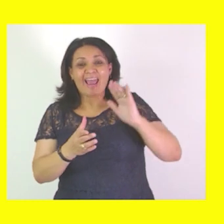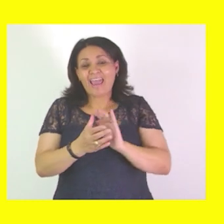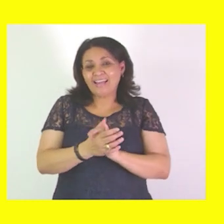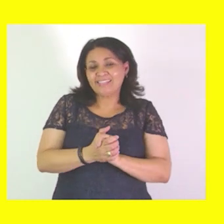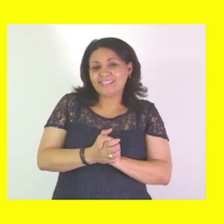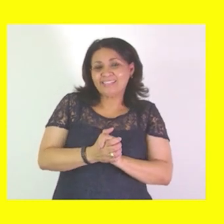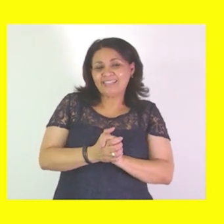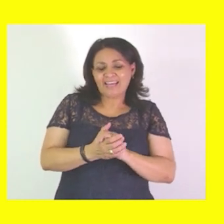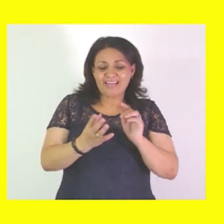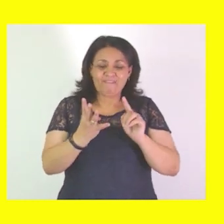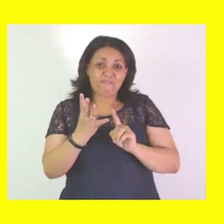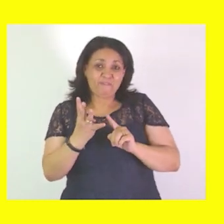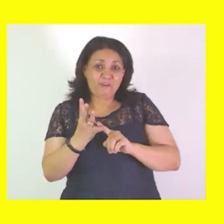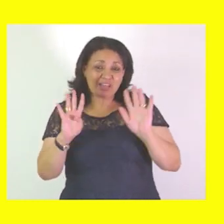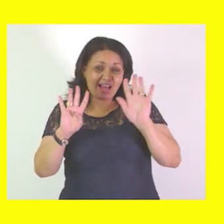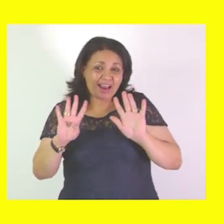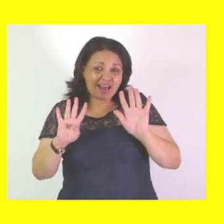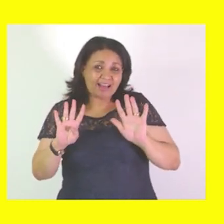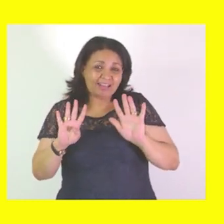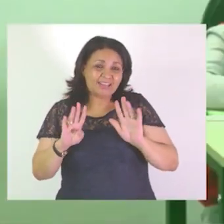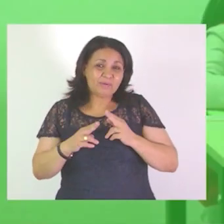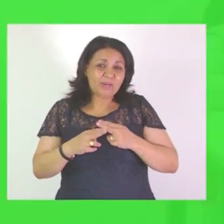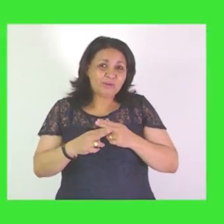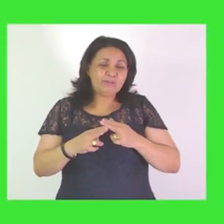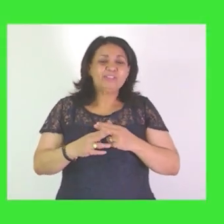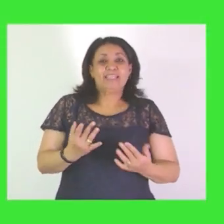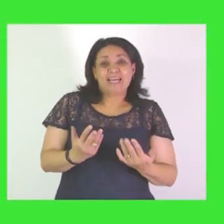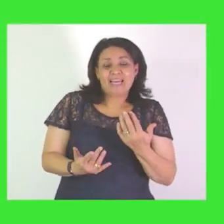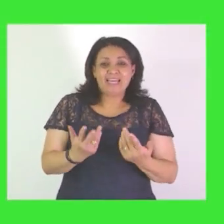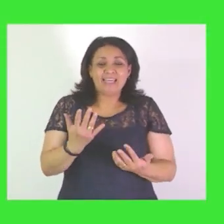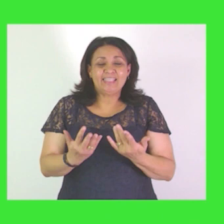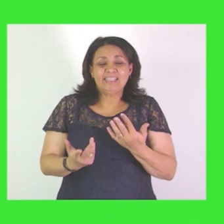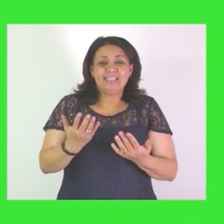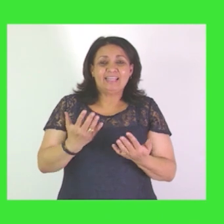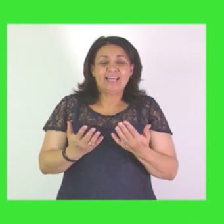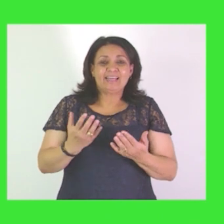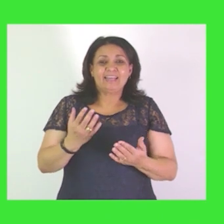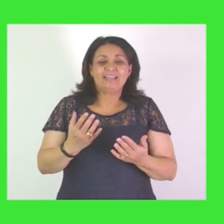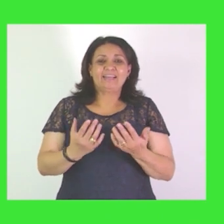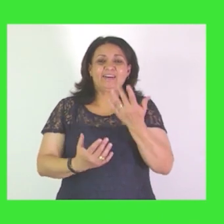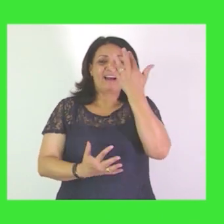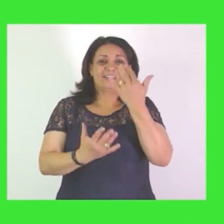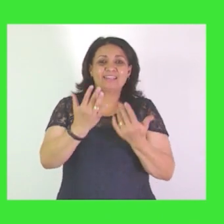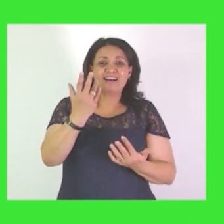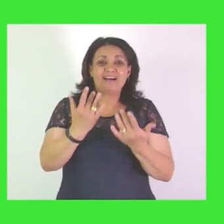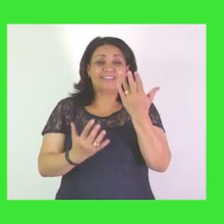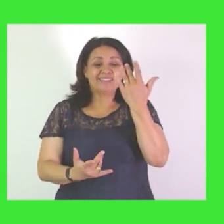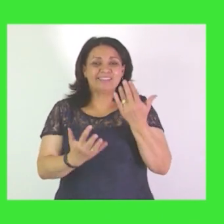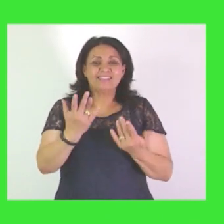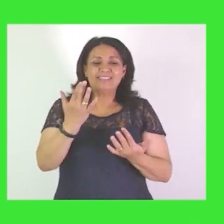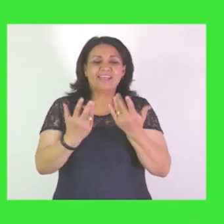And the next color we're going to use is green. Green like the grass